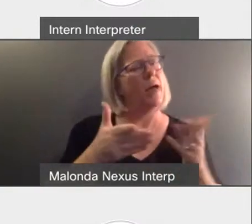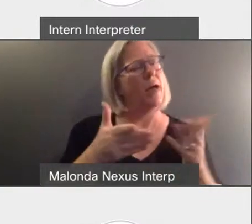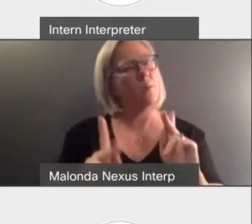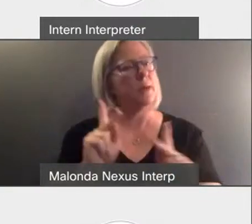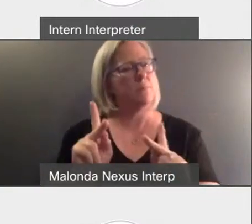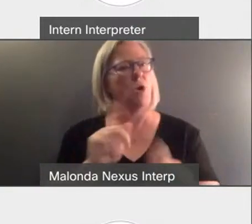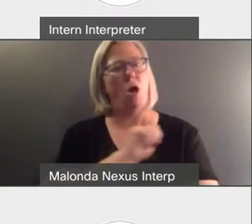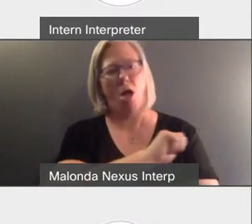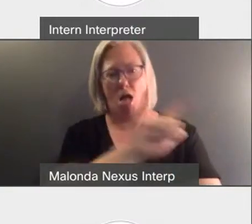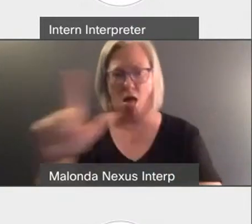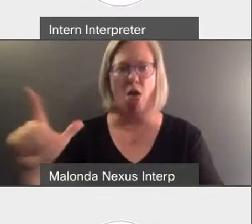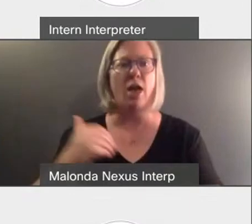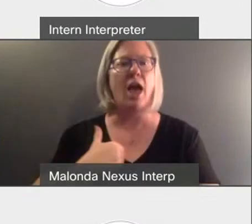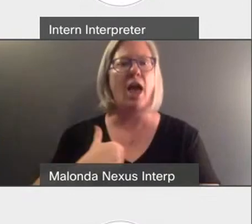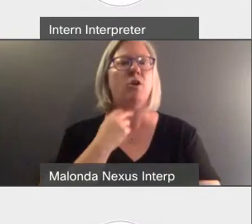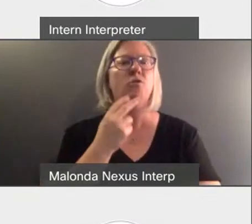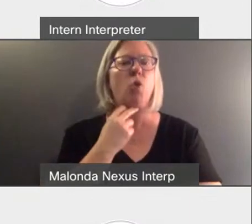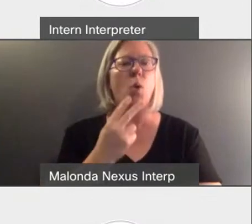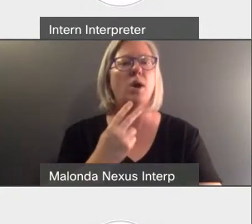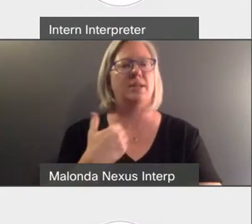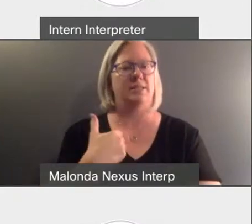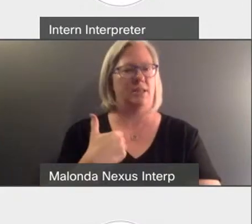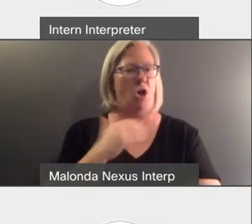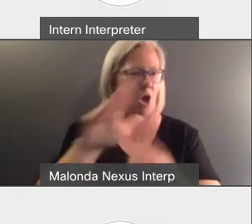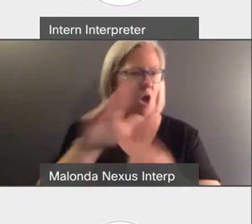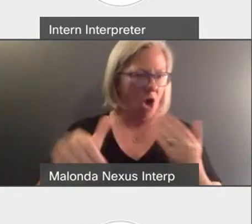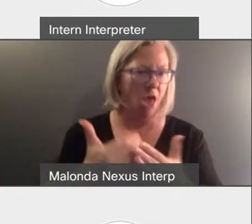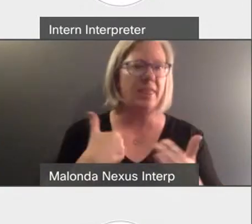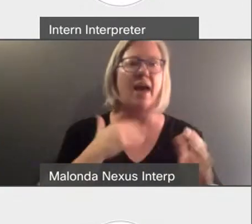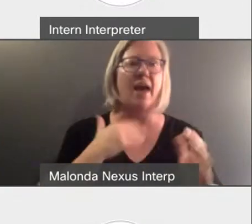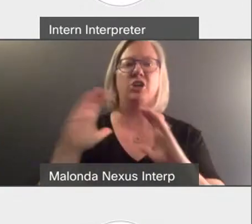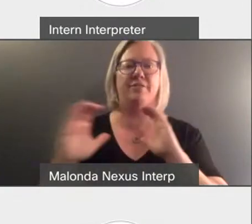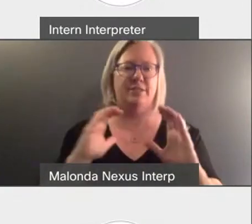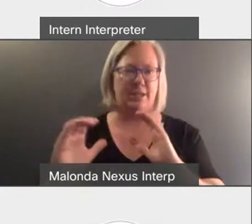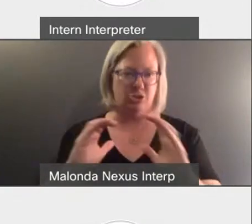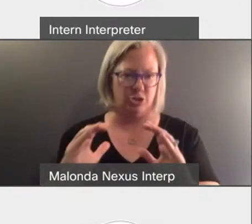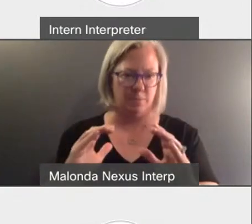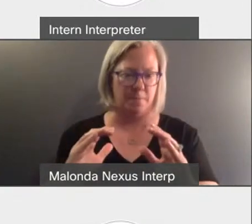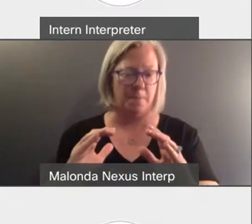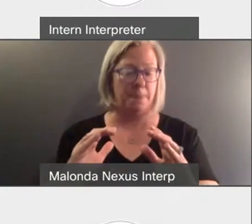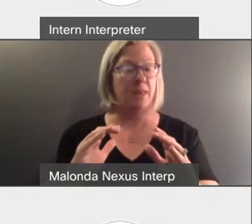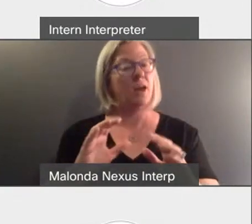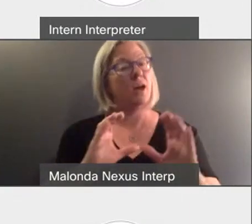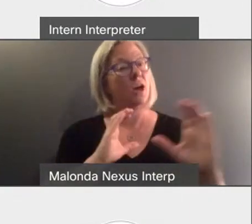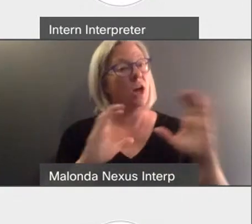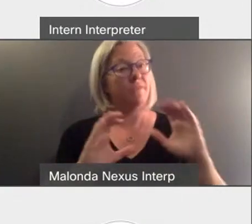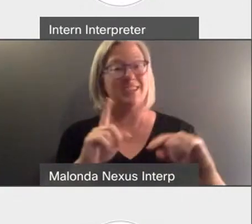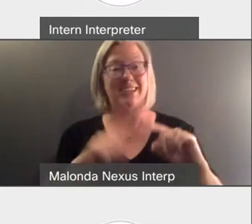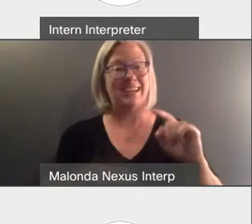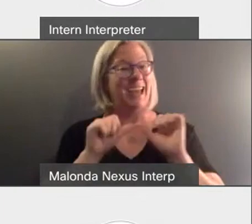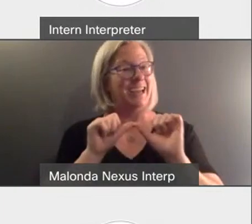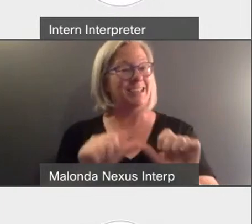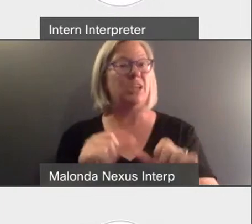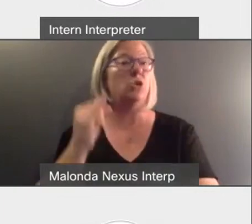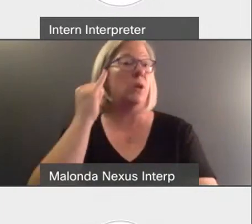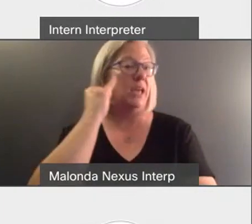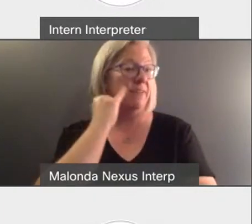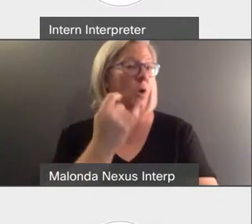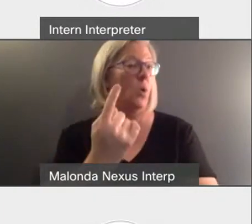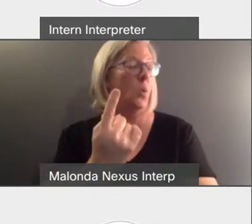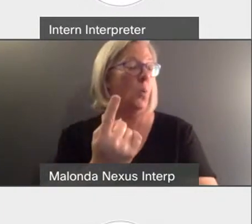voice, allowing the conversations to continue. And conversations can't continue if